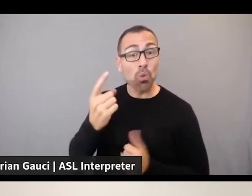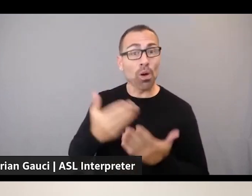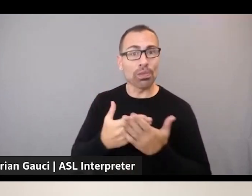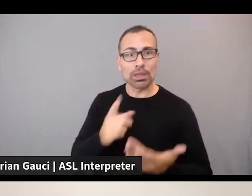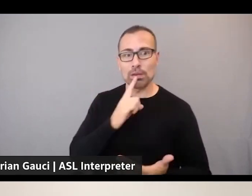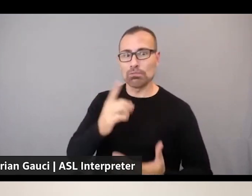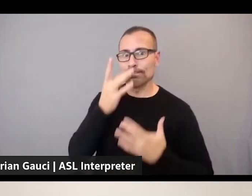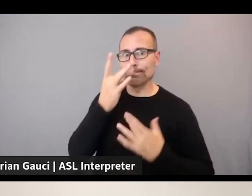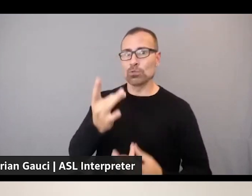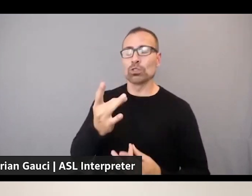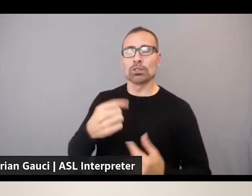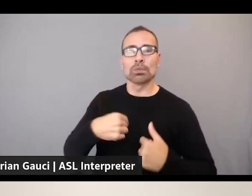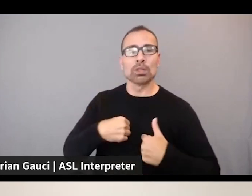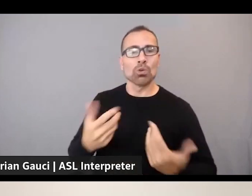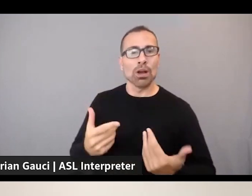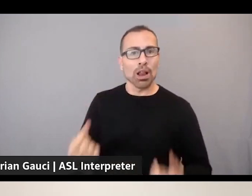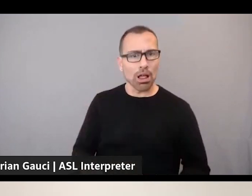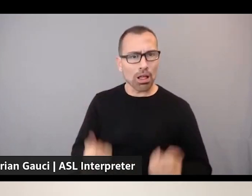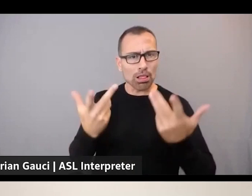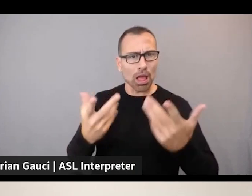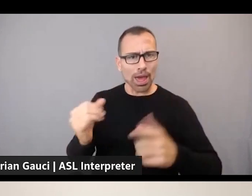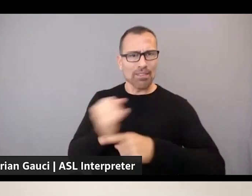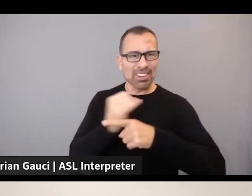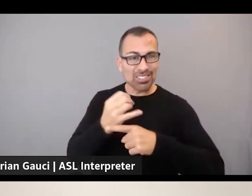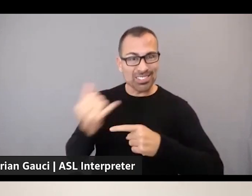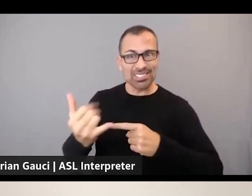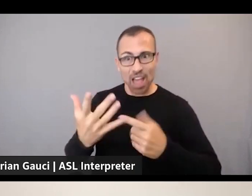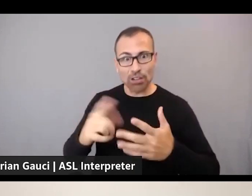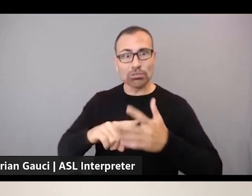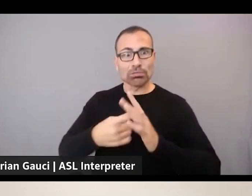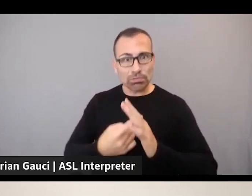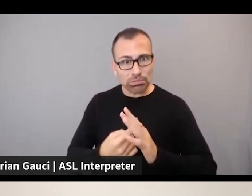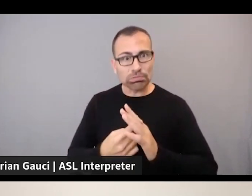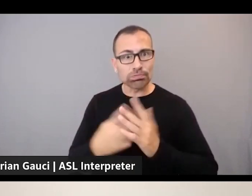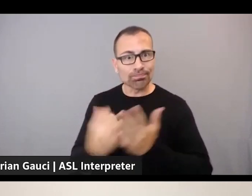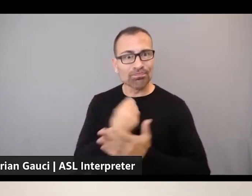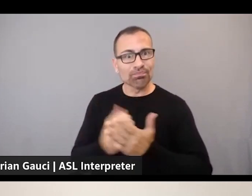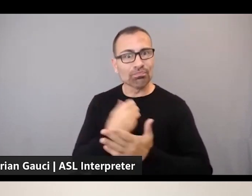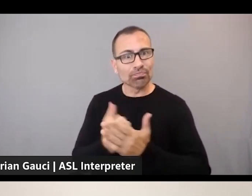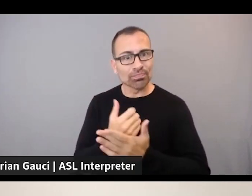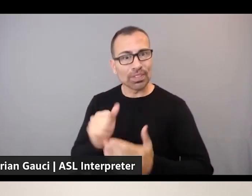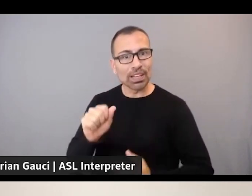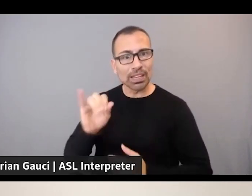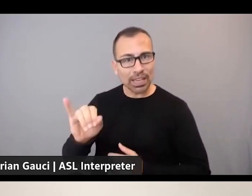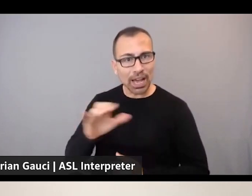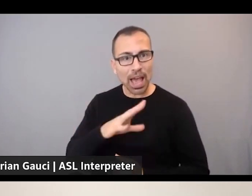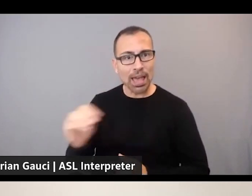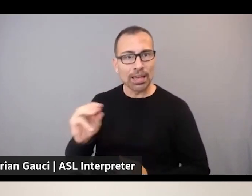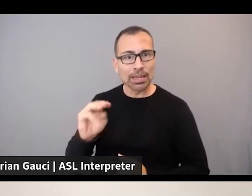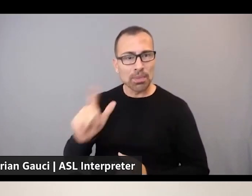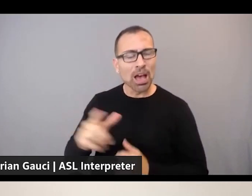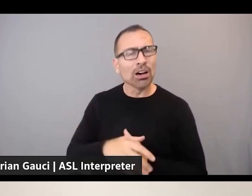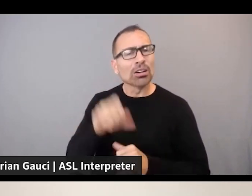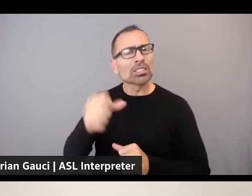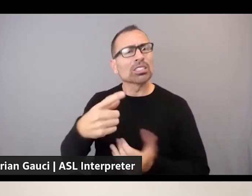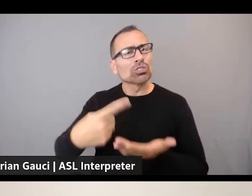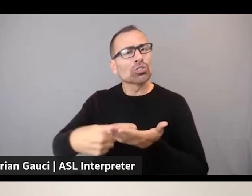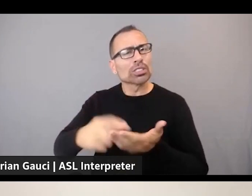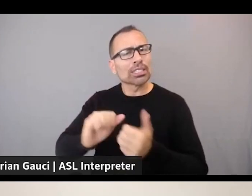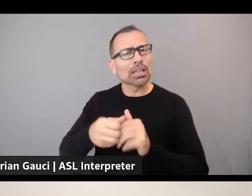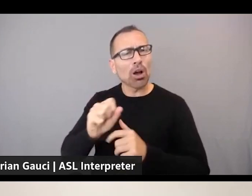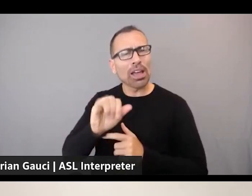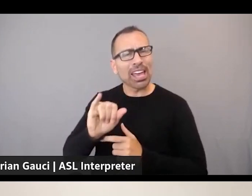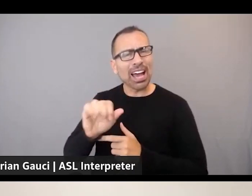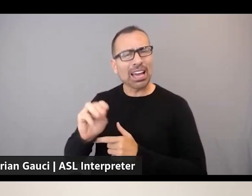of industries are really starting to get into AI and ML. Can you talk a little bit about how like AI and ML is just changing the game across the